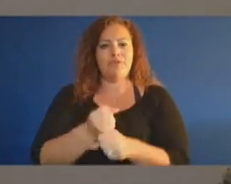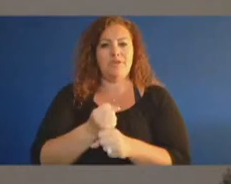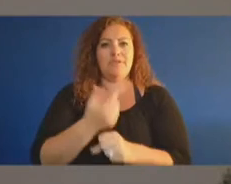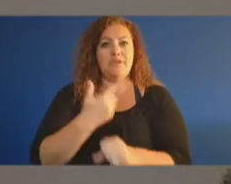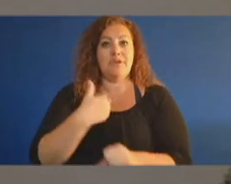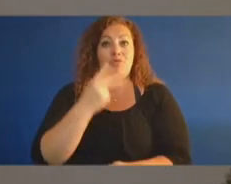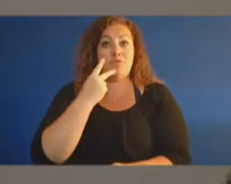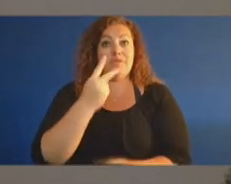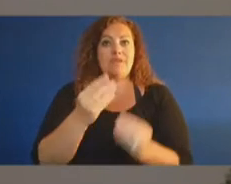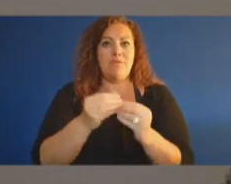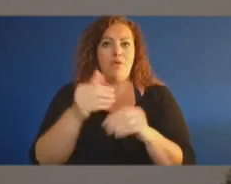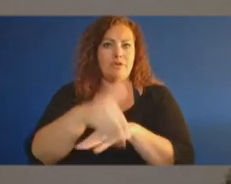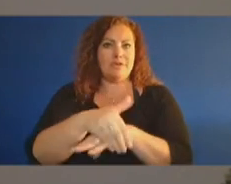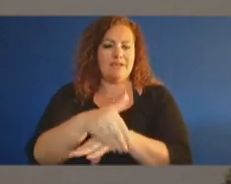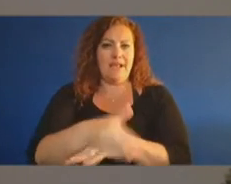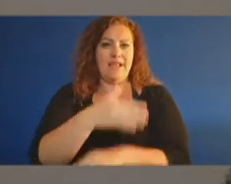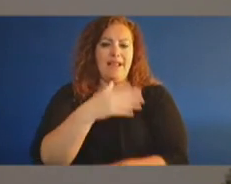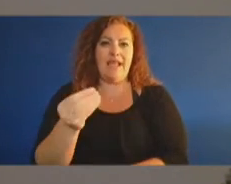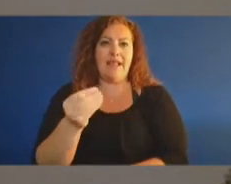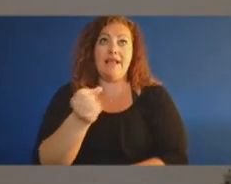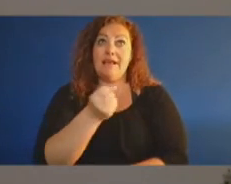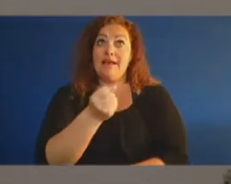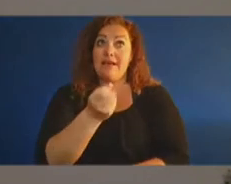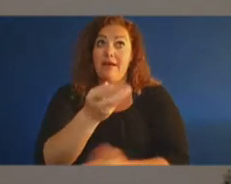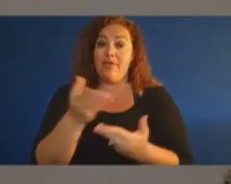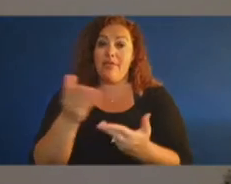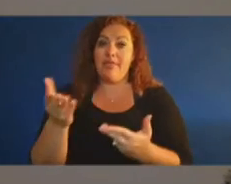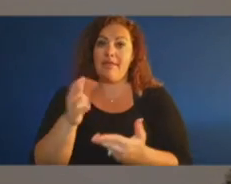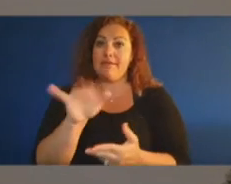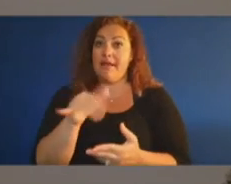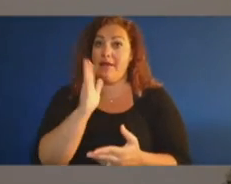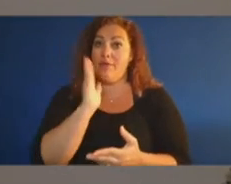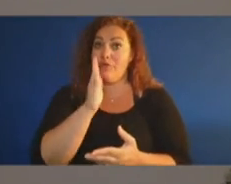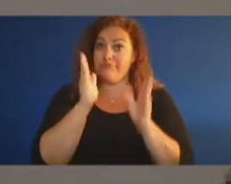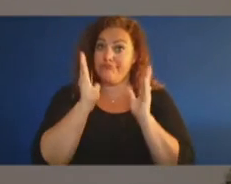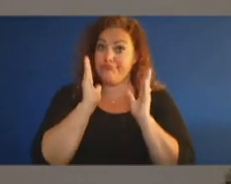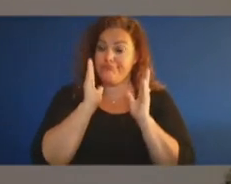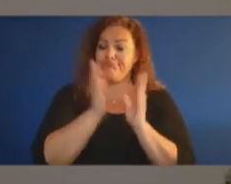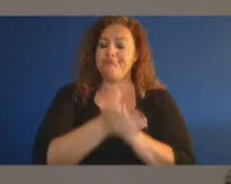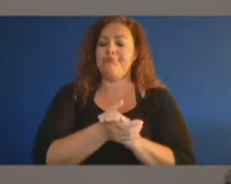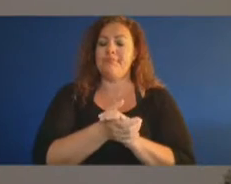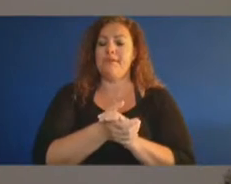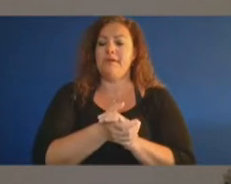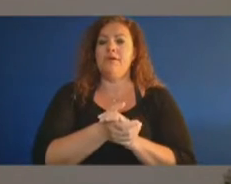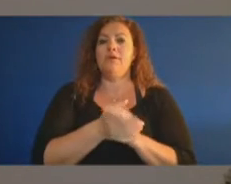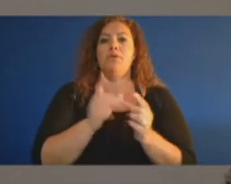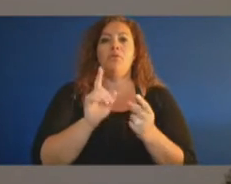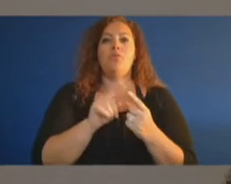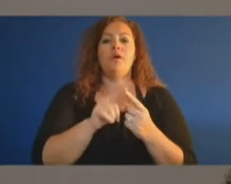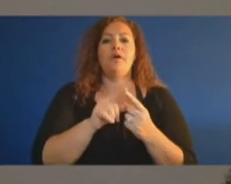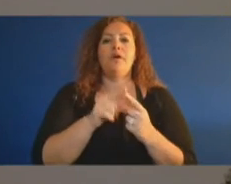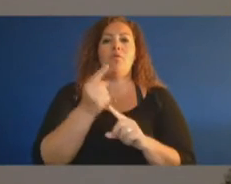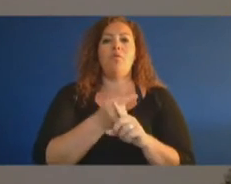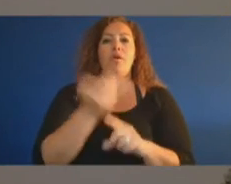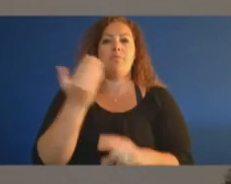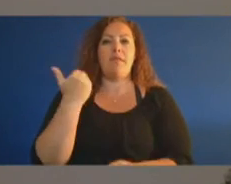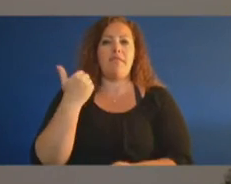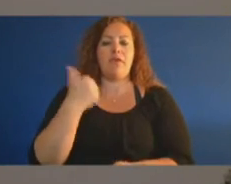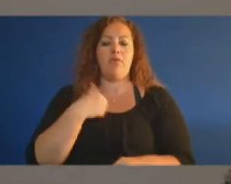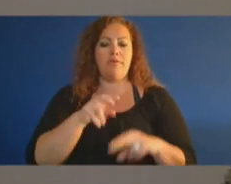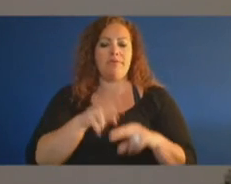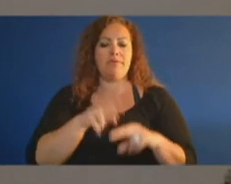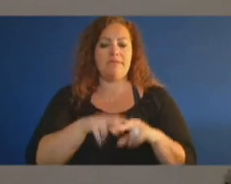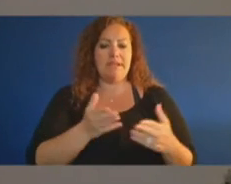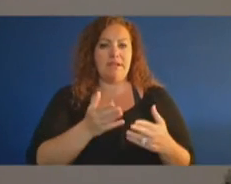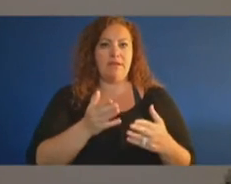tonight and and couple things I draw our attention to one uh La just one month ago I was sitting here after the massive